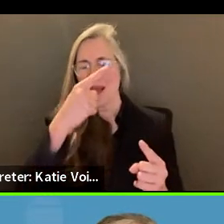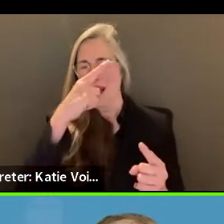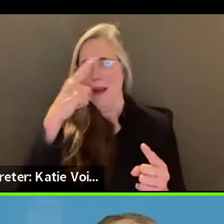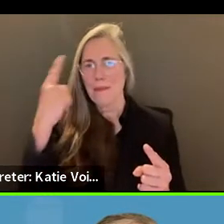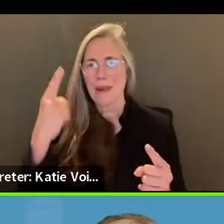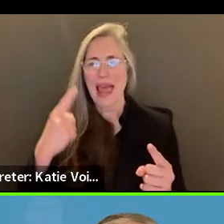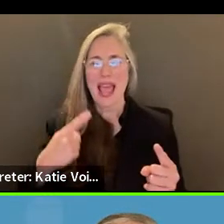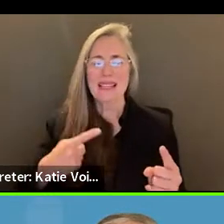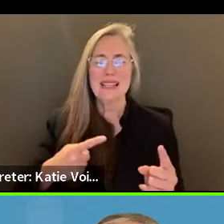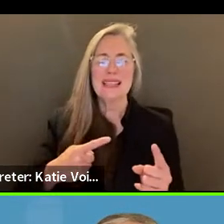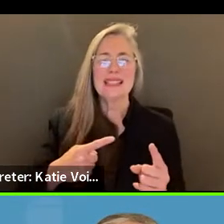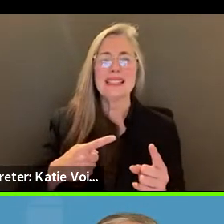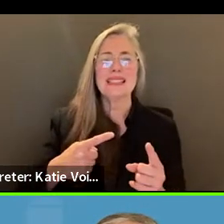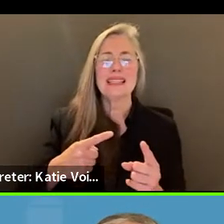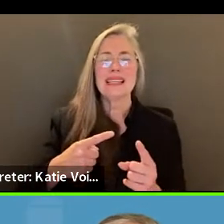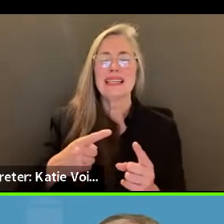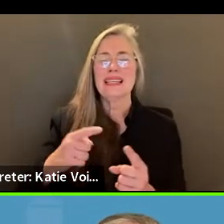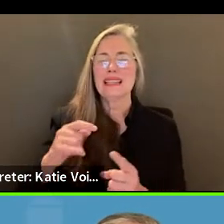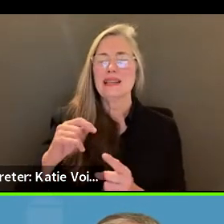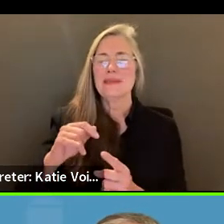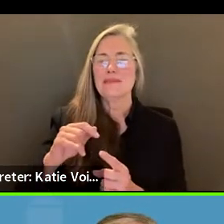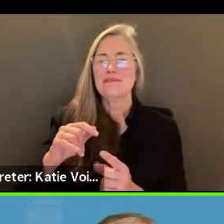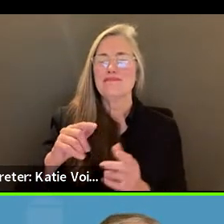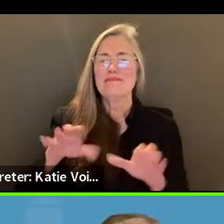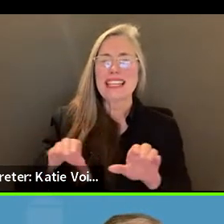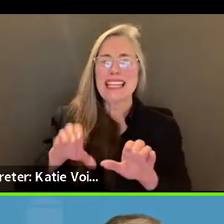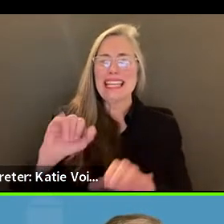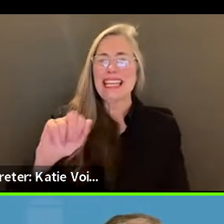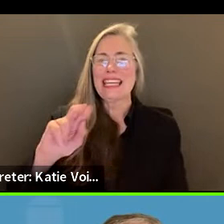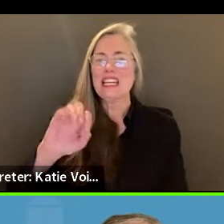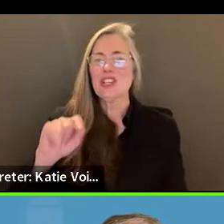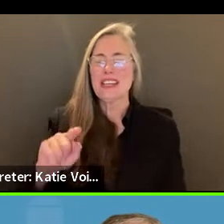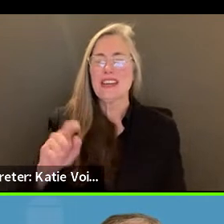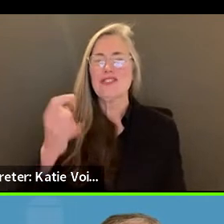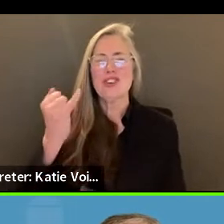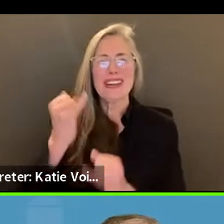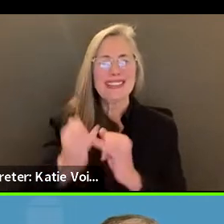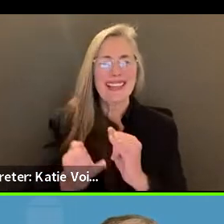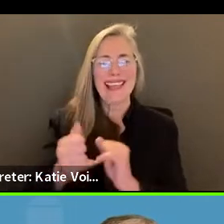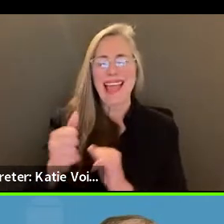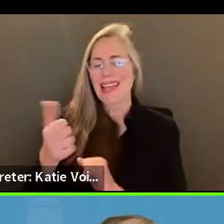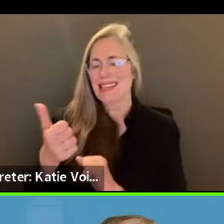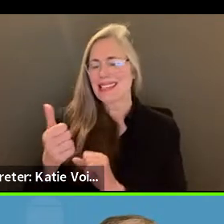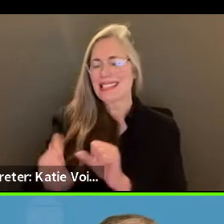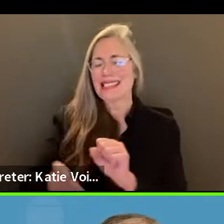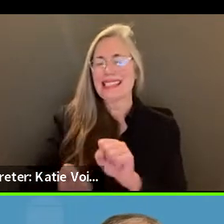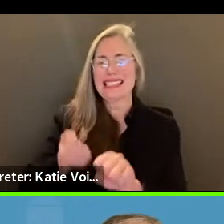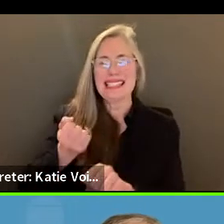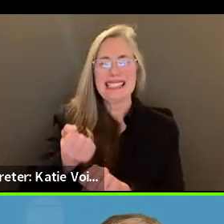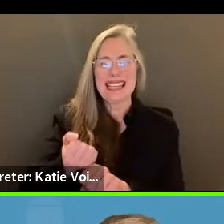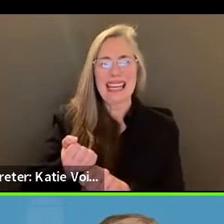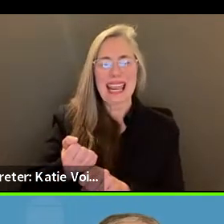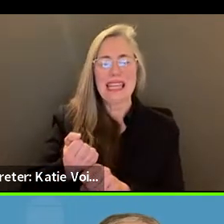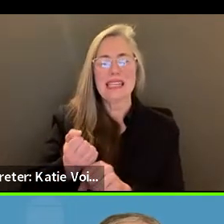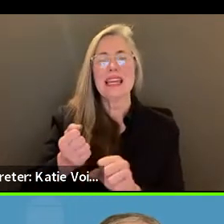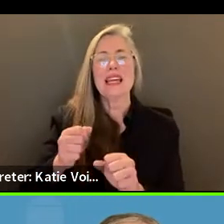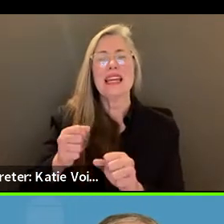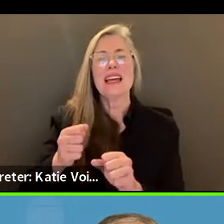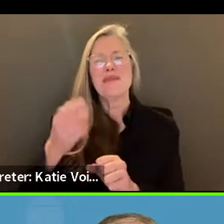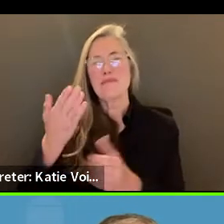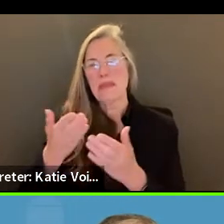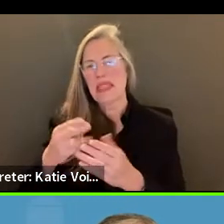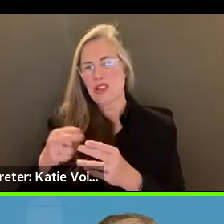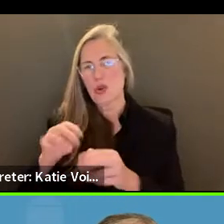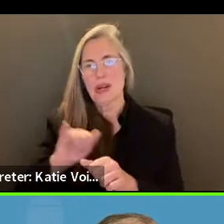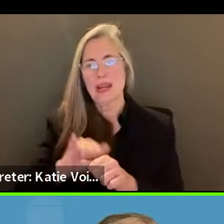last decade, I would say that's a short term, that could be longer, have been described by educational partner groups